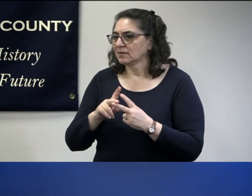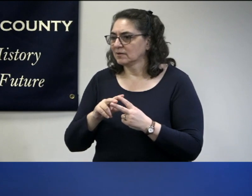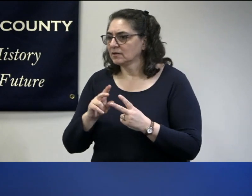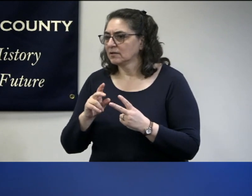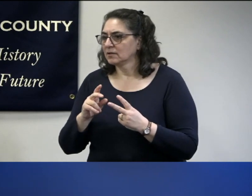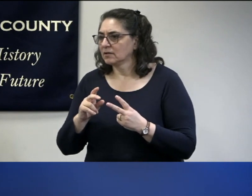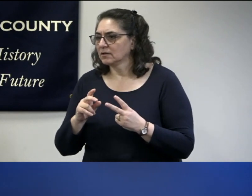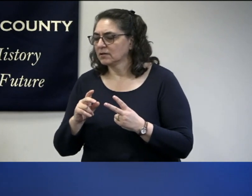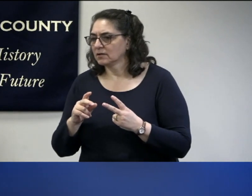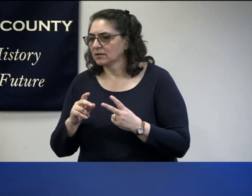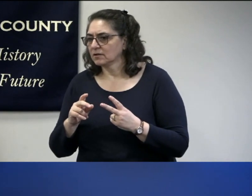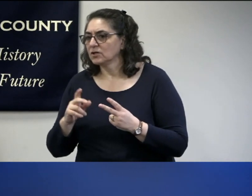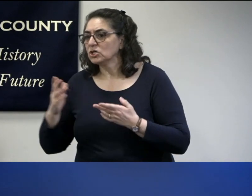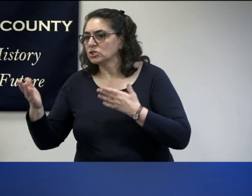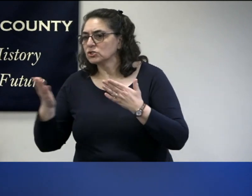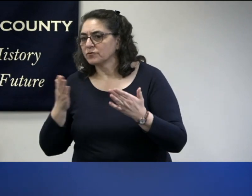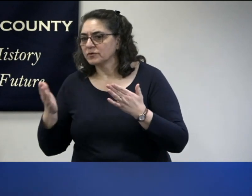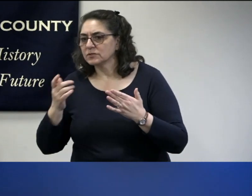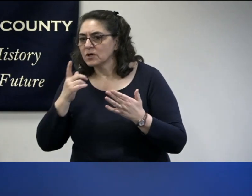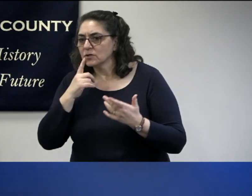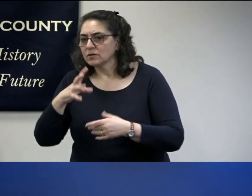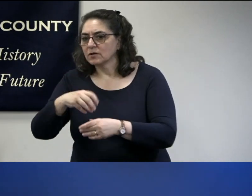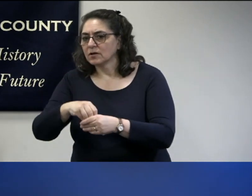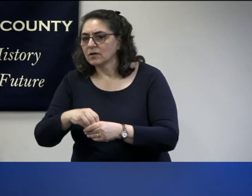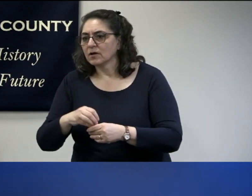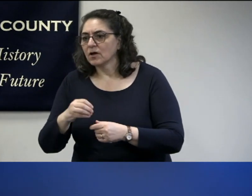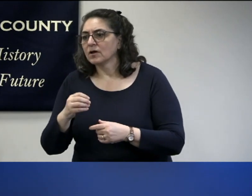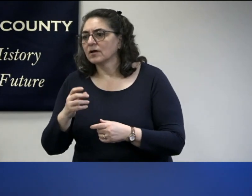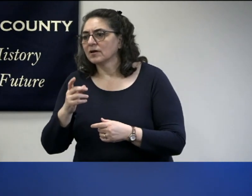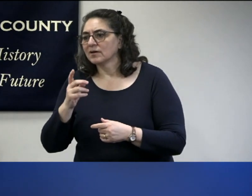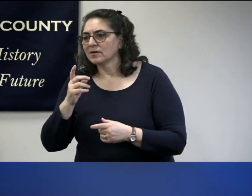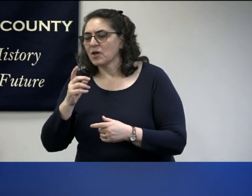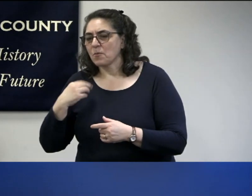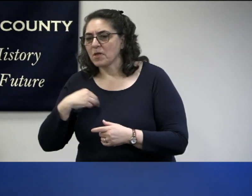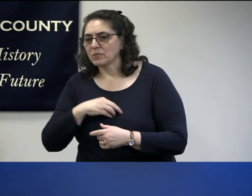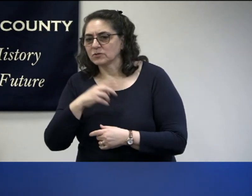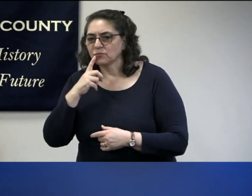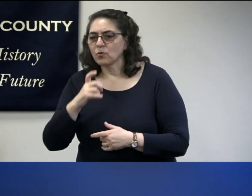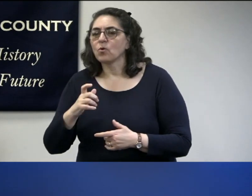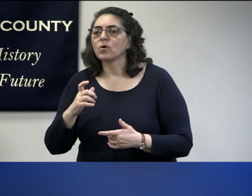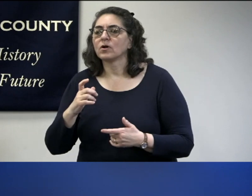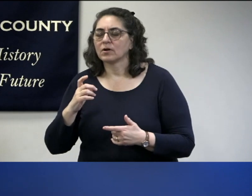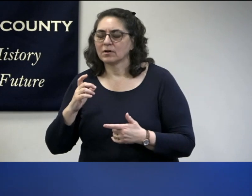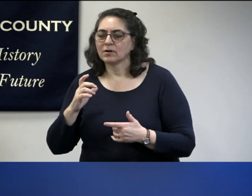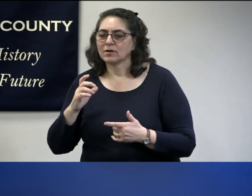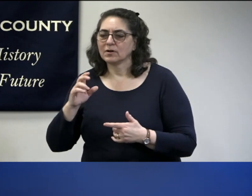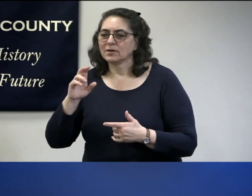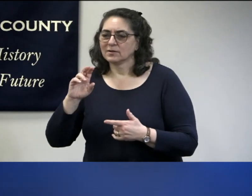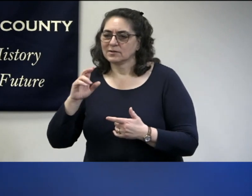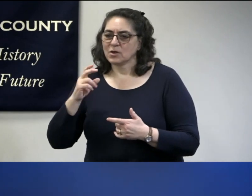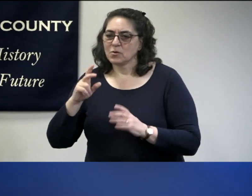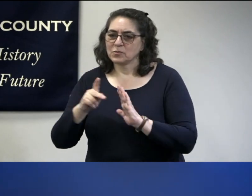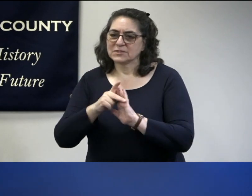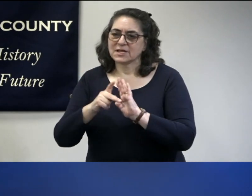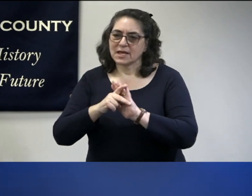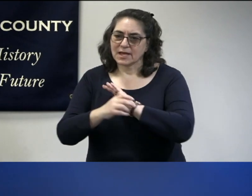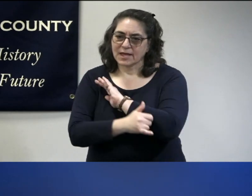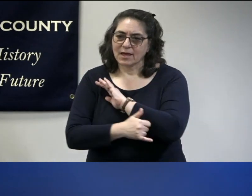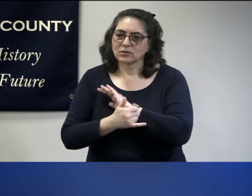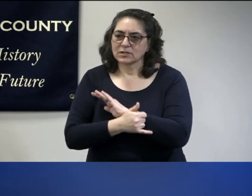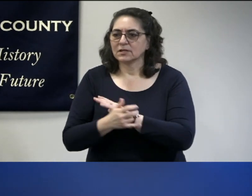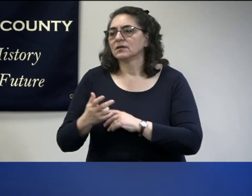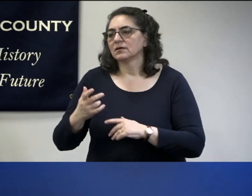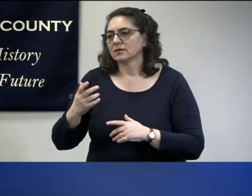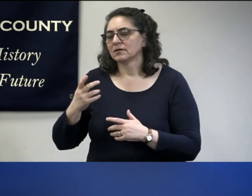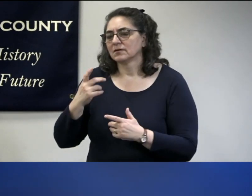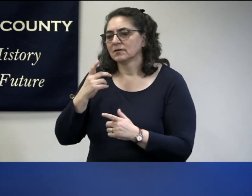natural gas supply services to participating members of the Passaic County Energy Regional Cooperative Pricing System for